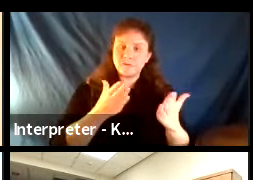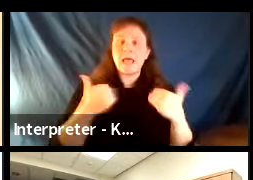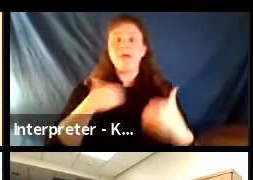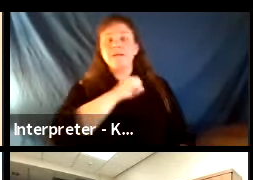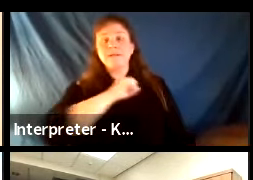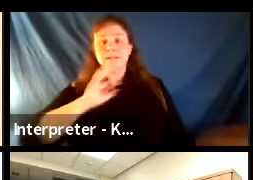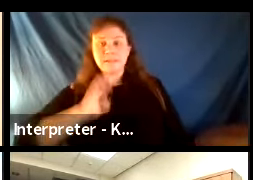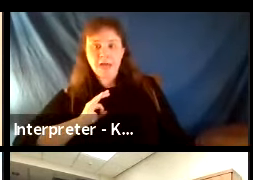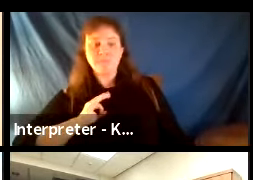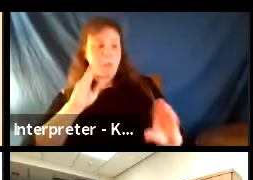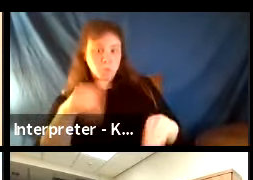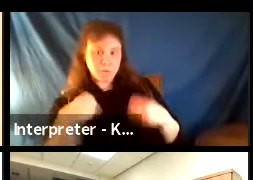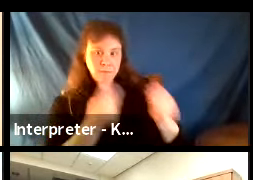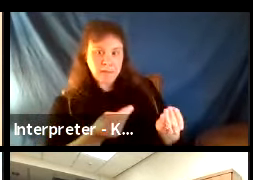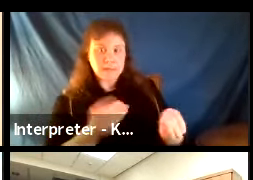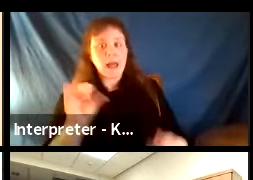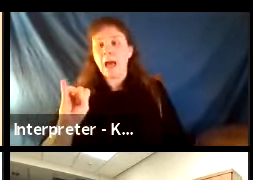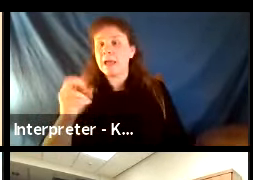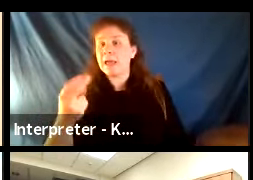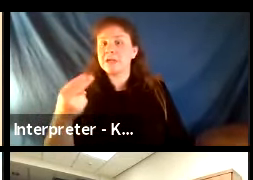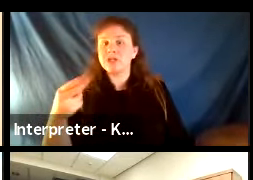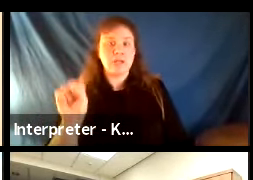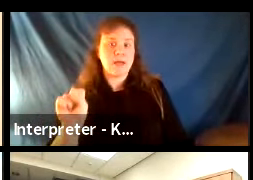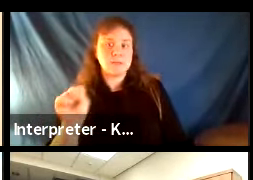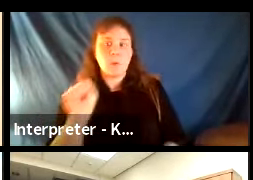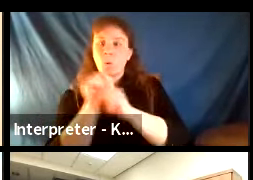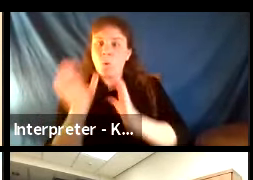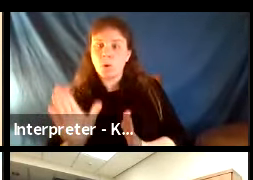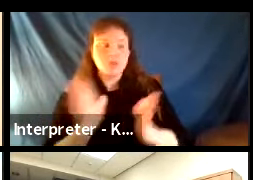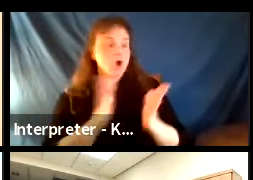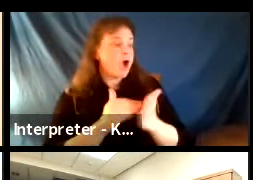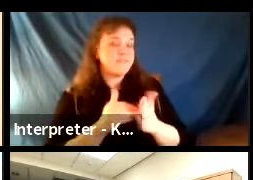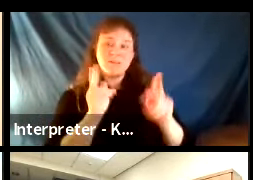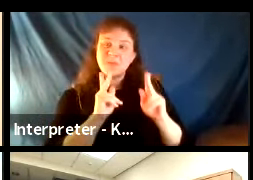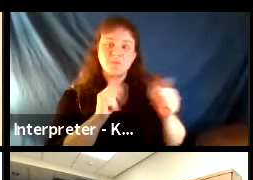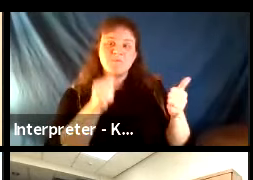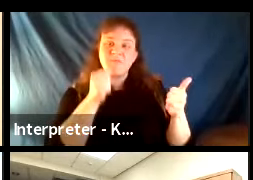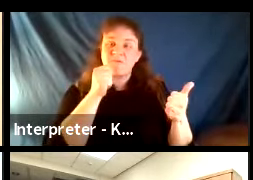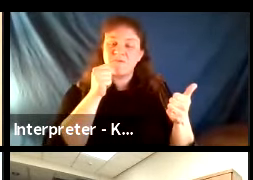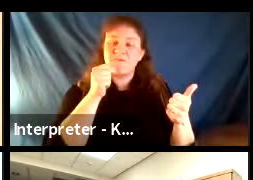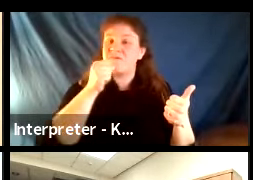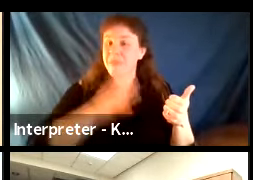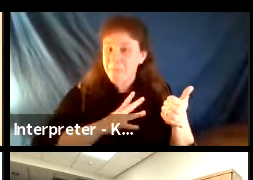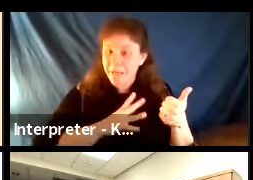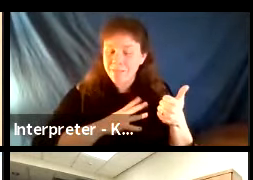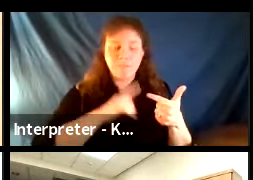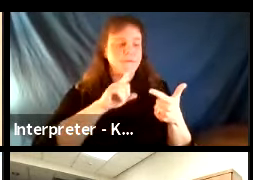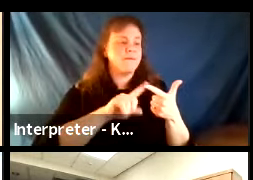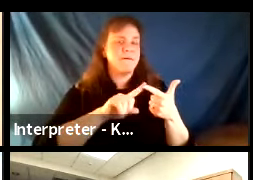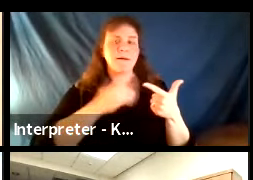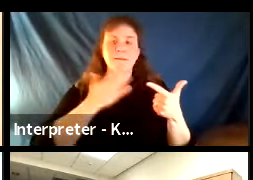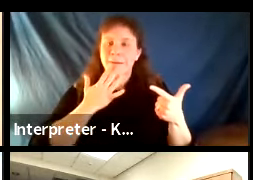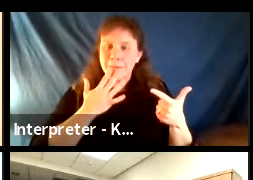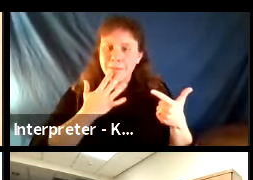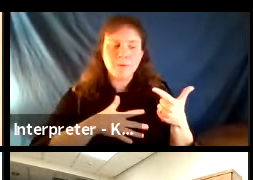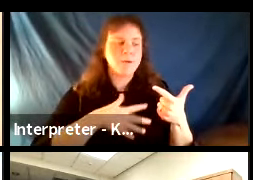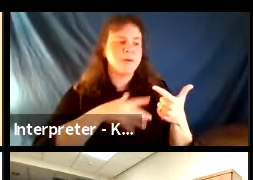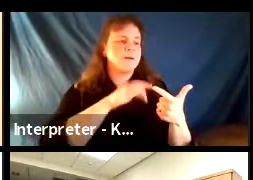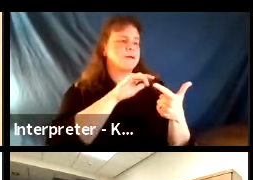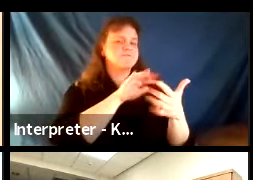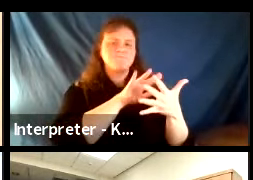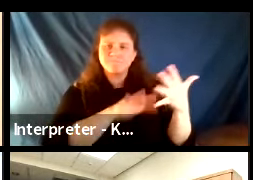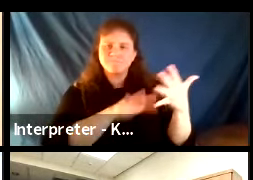IHSS workers, often people who are female, people who are of color. It's a group, it's a pair, and